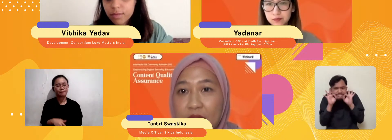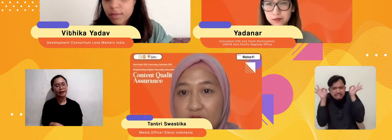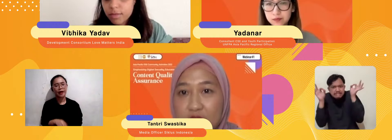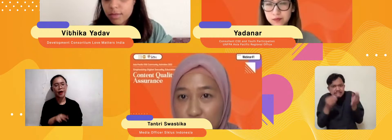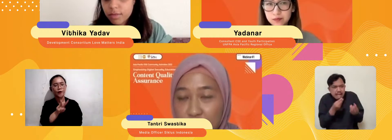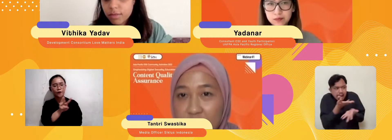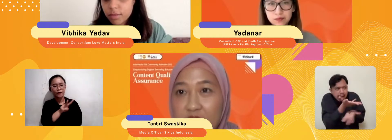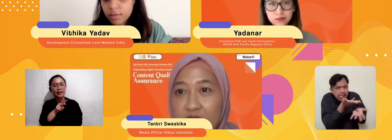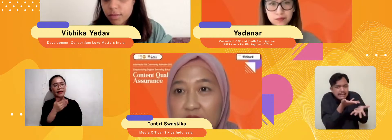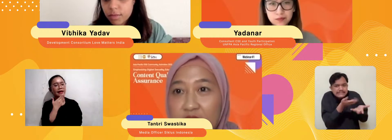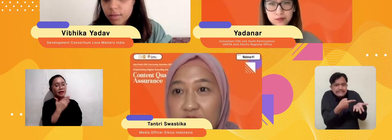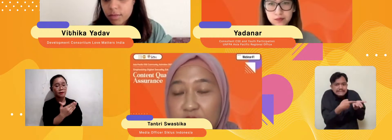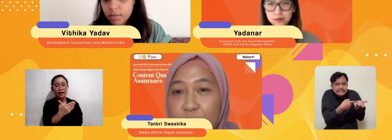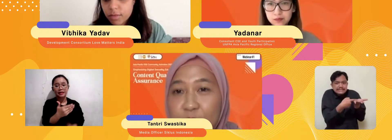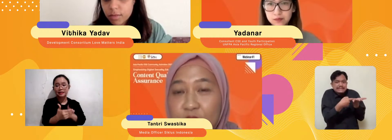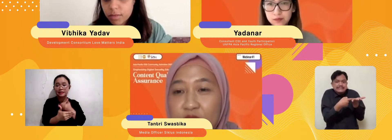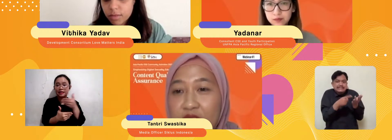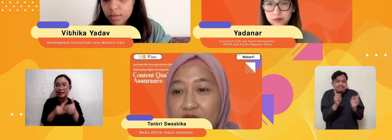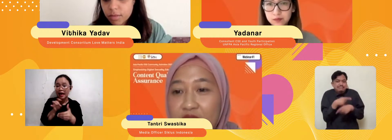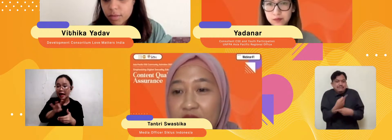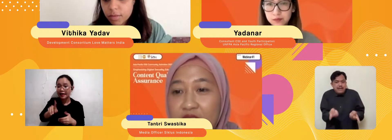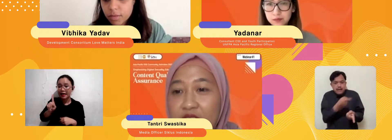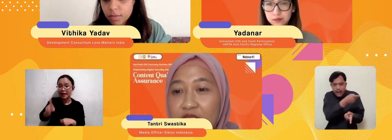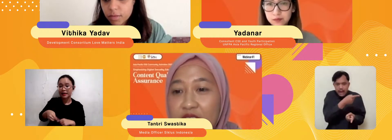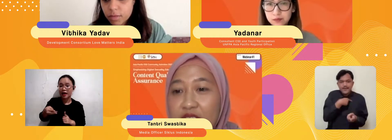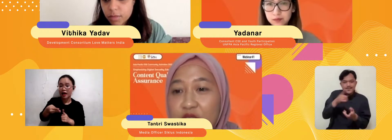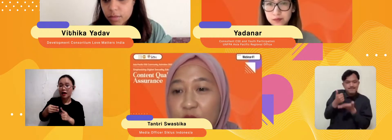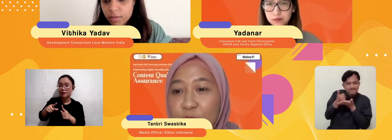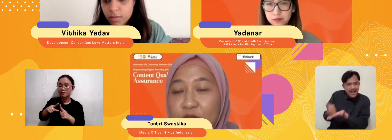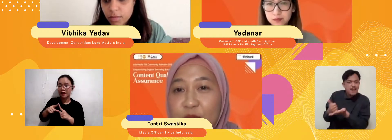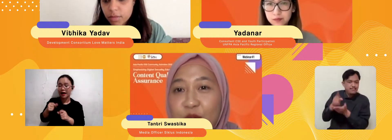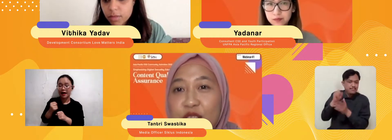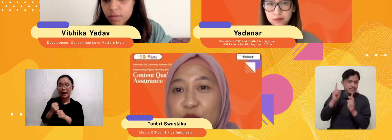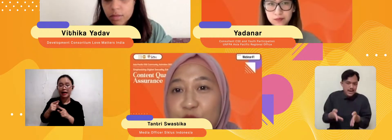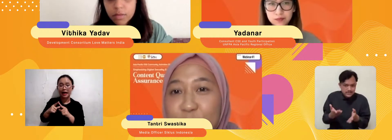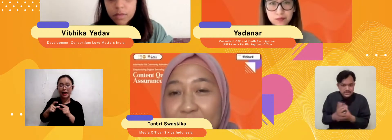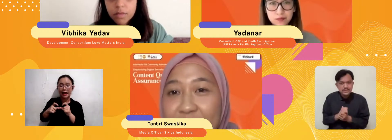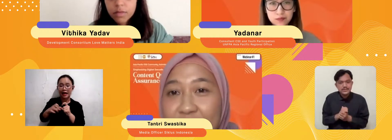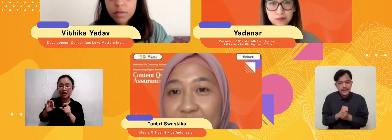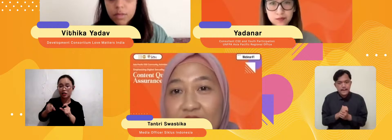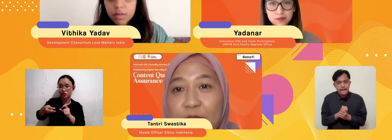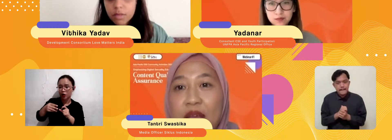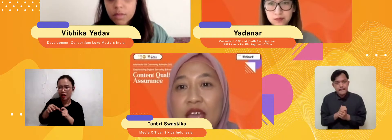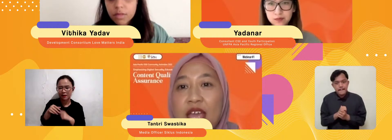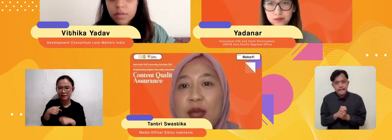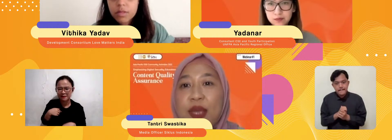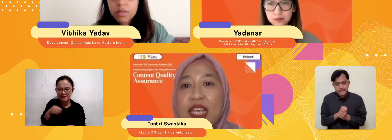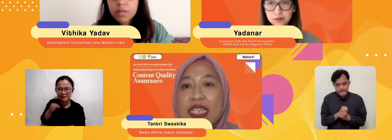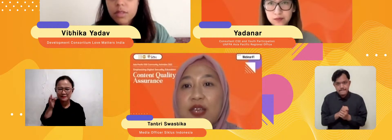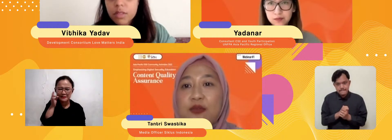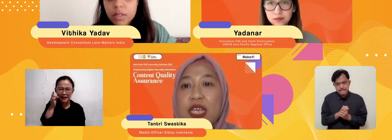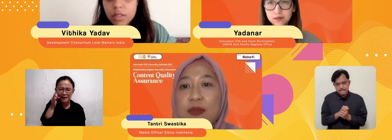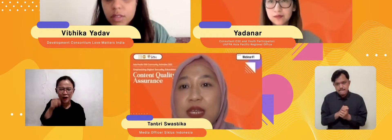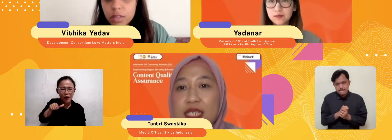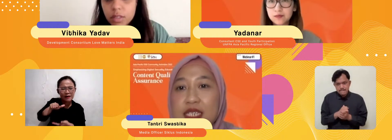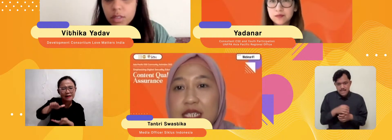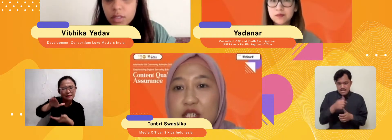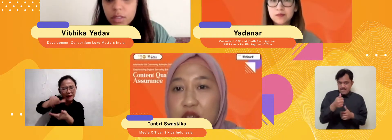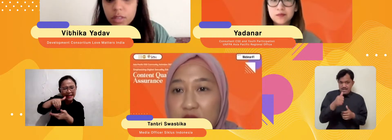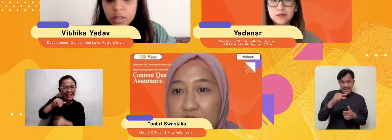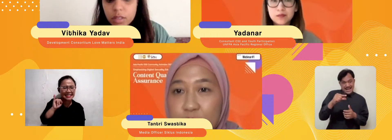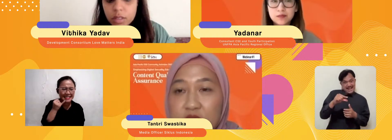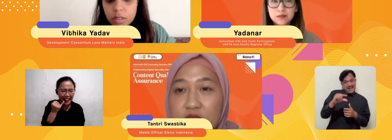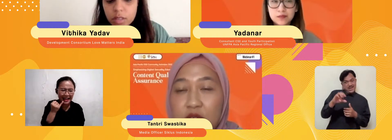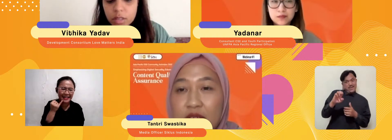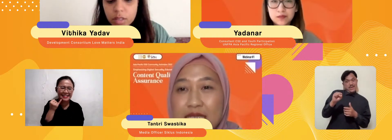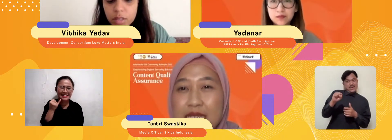Ed Bagasol. If I'm not, correct me if I'm wrong to mention the name. Making HIV key messages